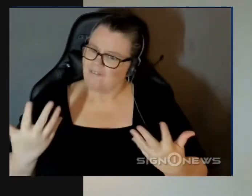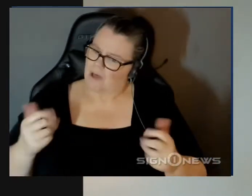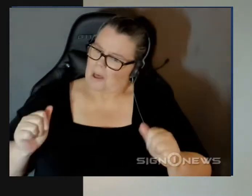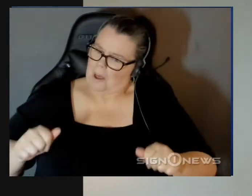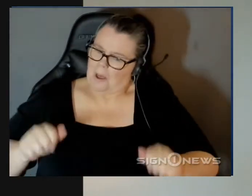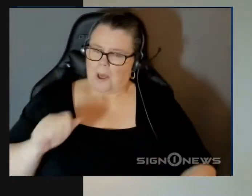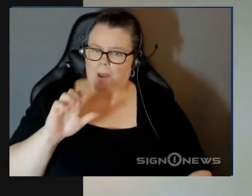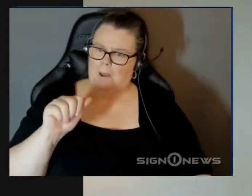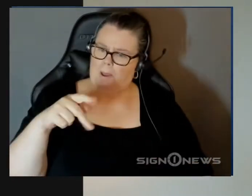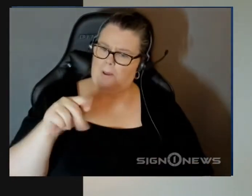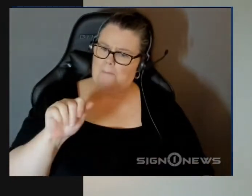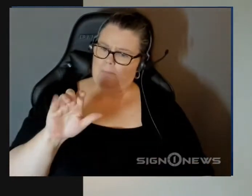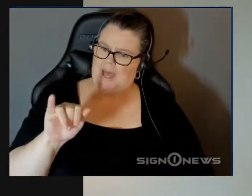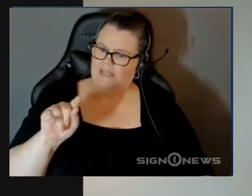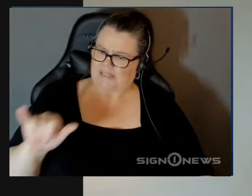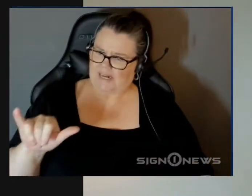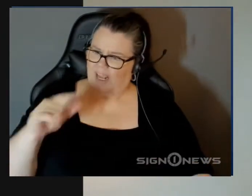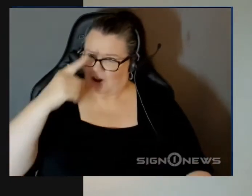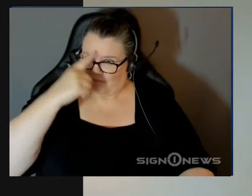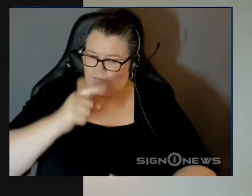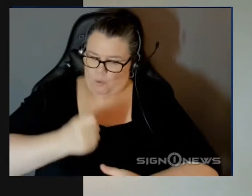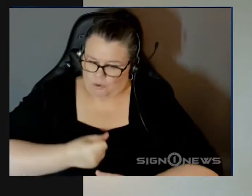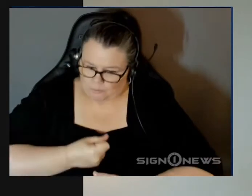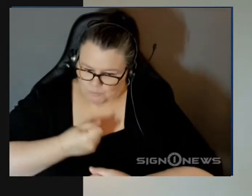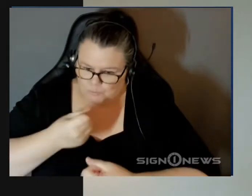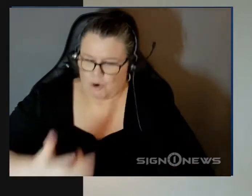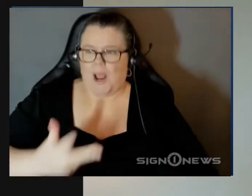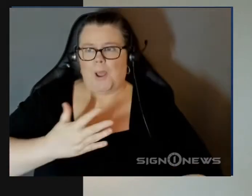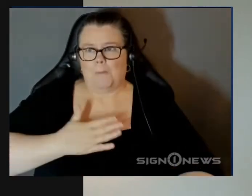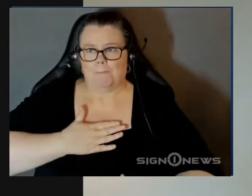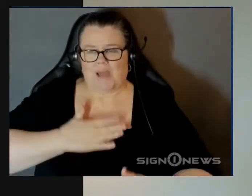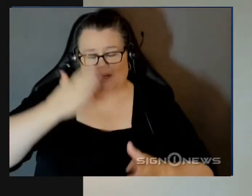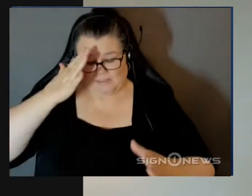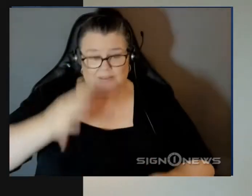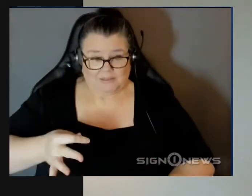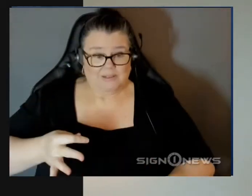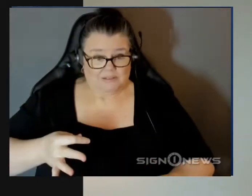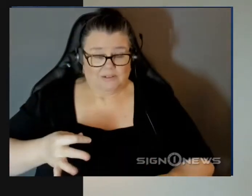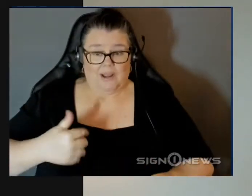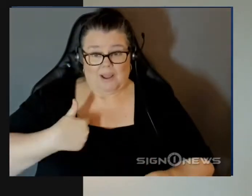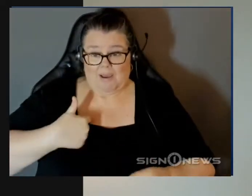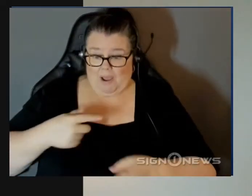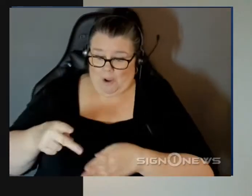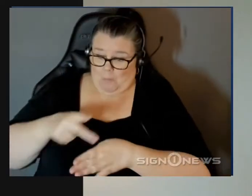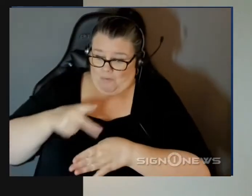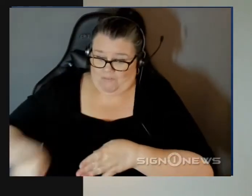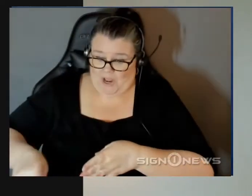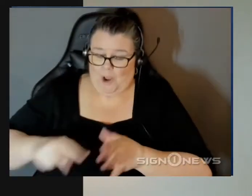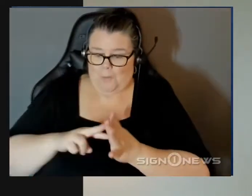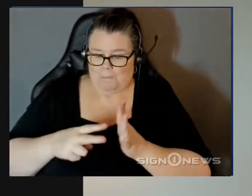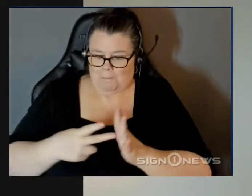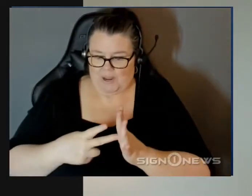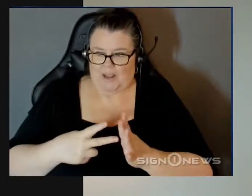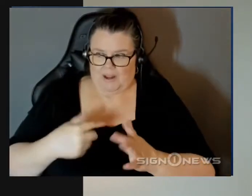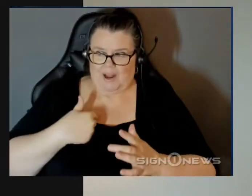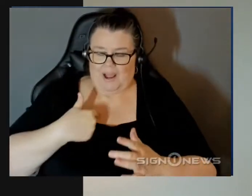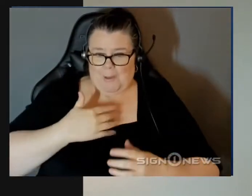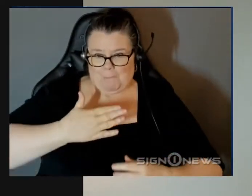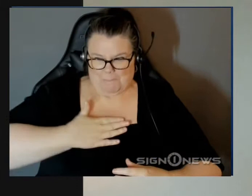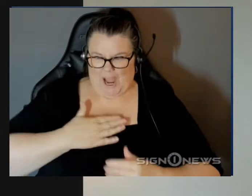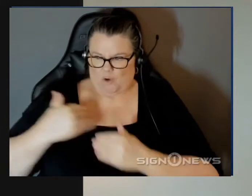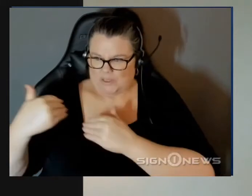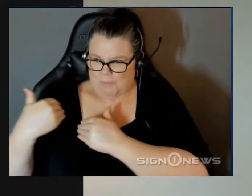And as a professional, I feel like the burden's on me to figure that out, right? Not on the person with a disability, but